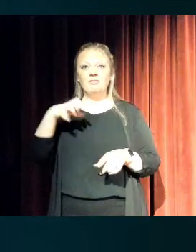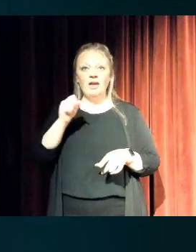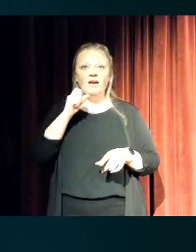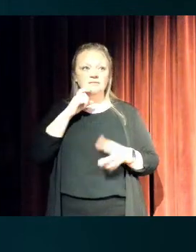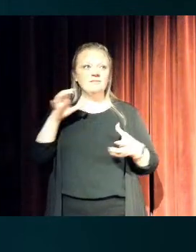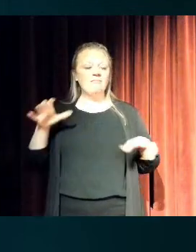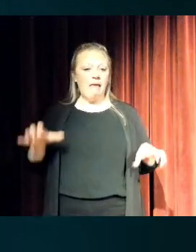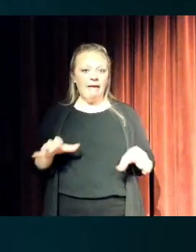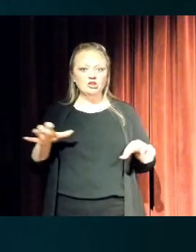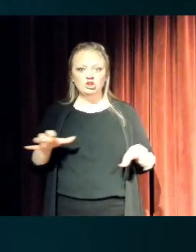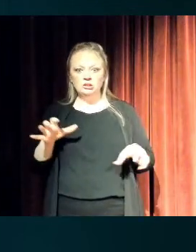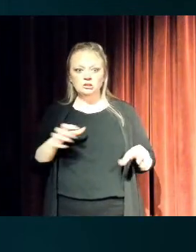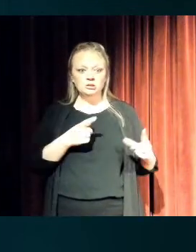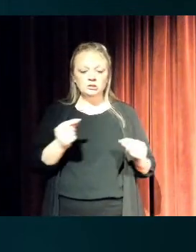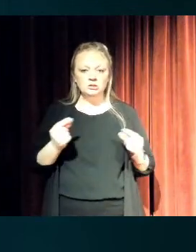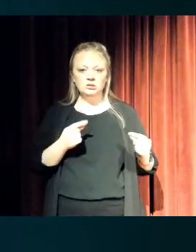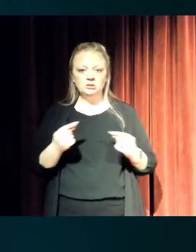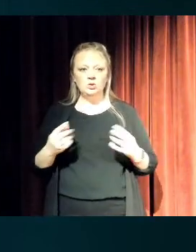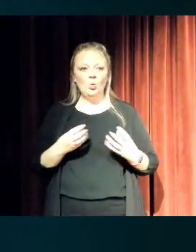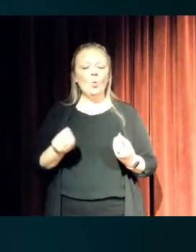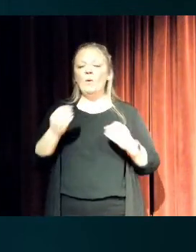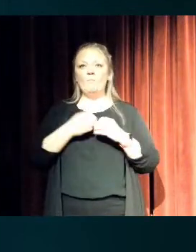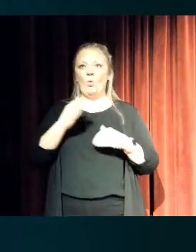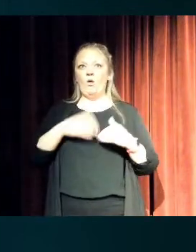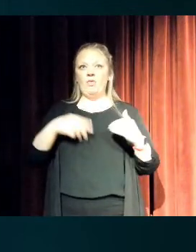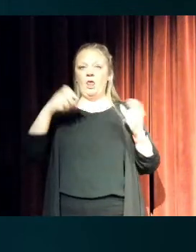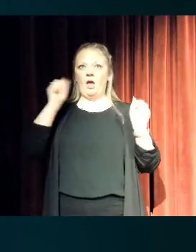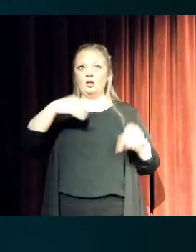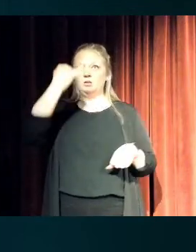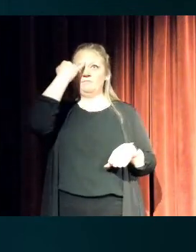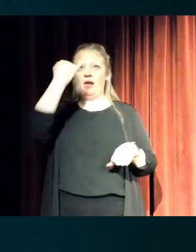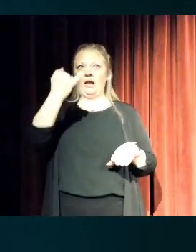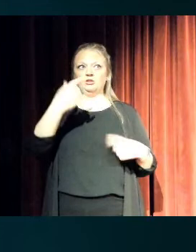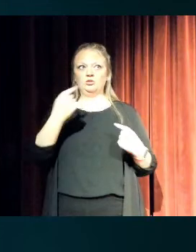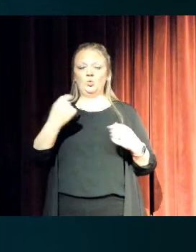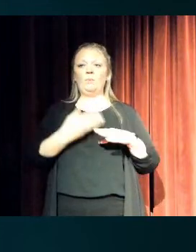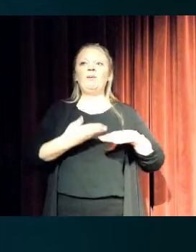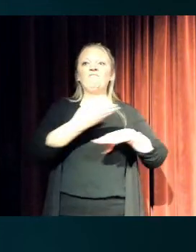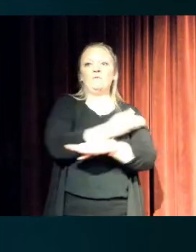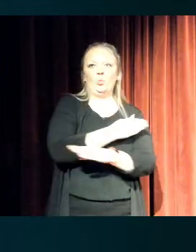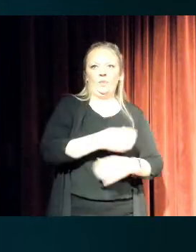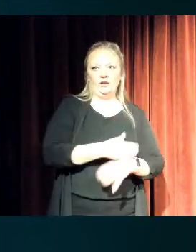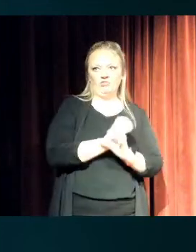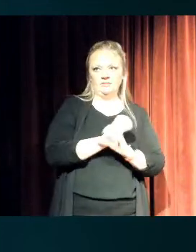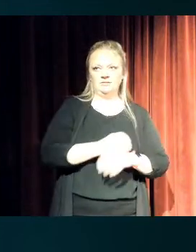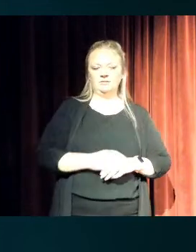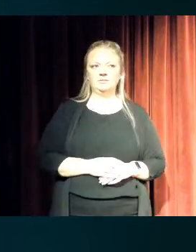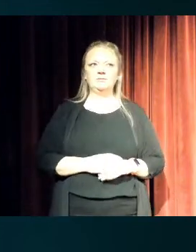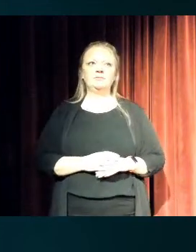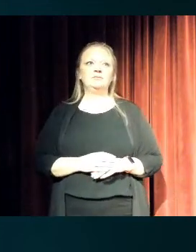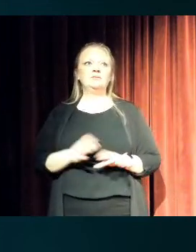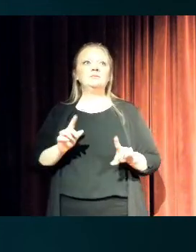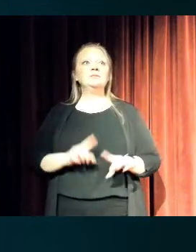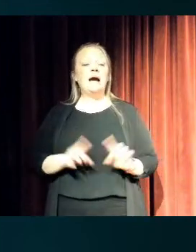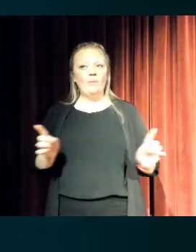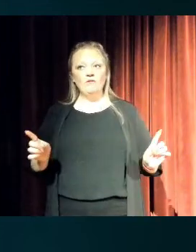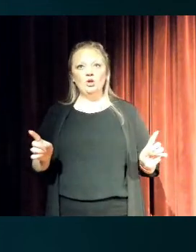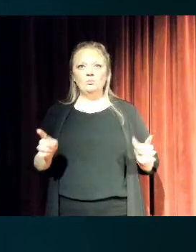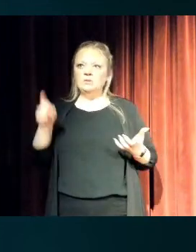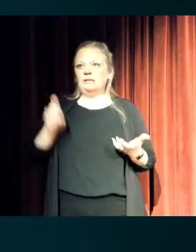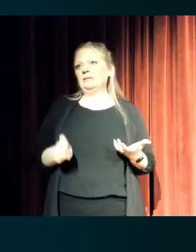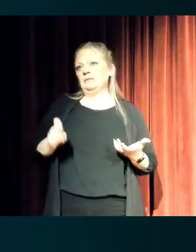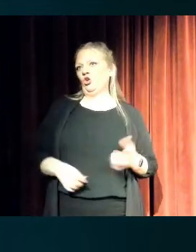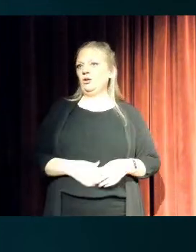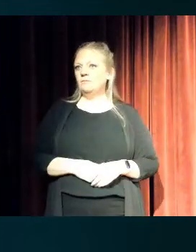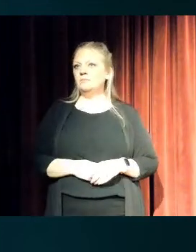actions taken in those early days were more than I could have ever imagined implementing before the crisis. However, they were